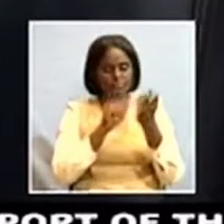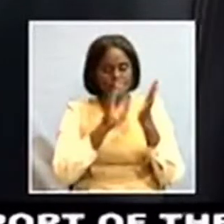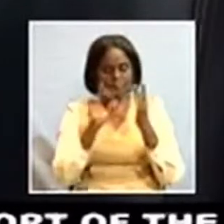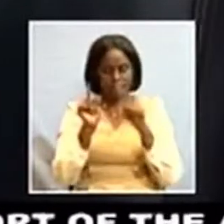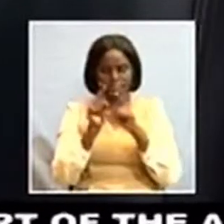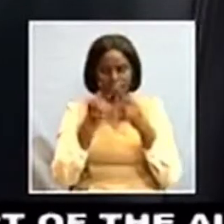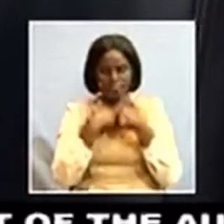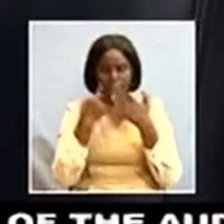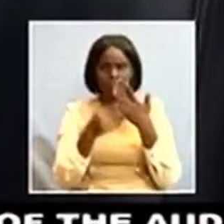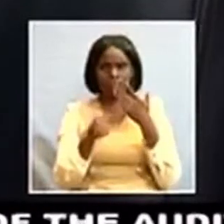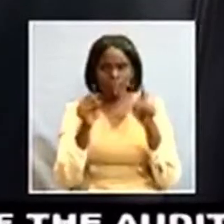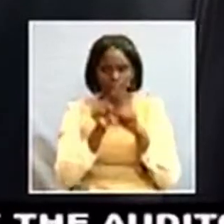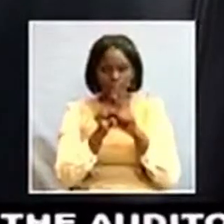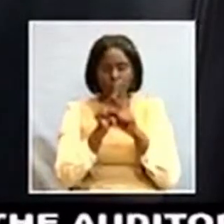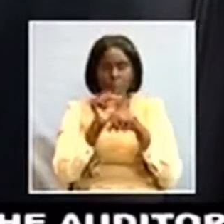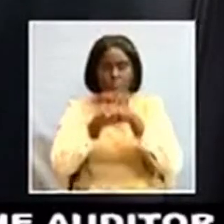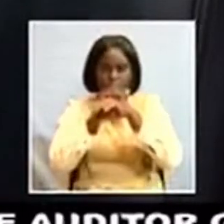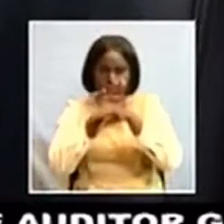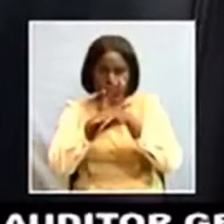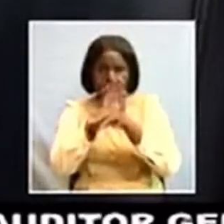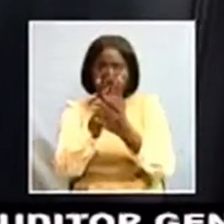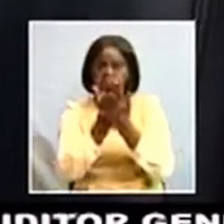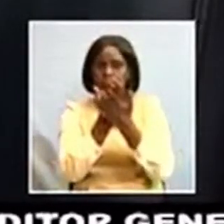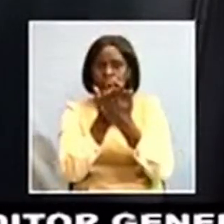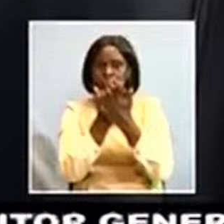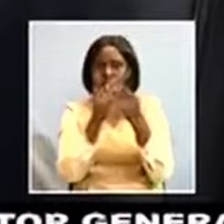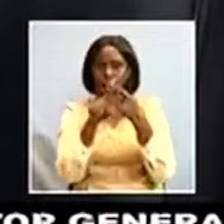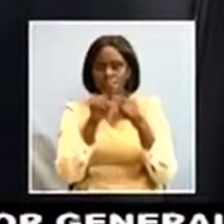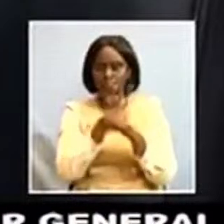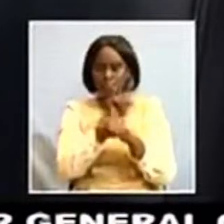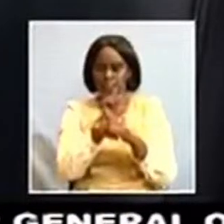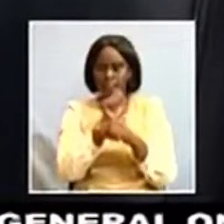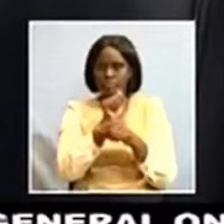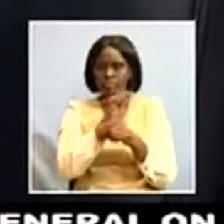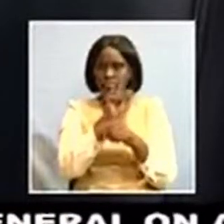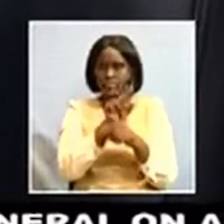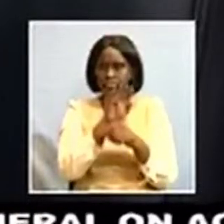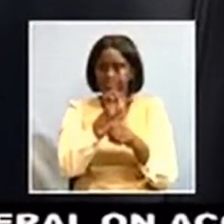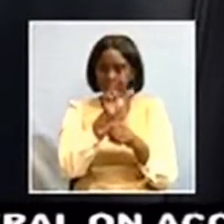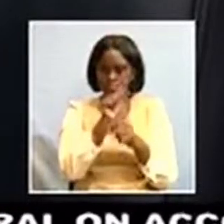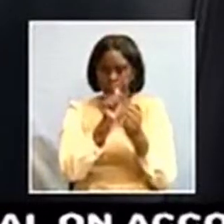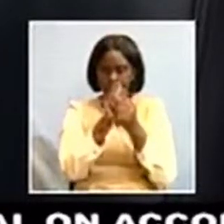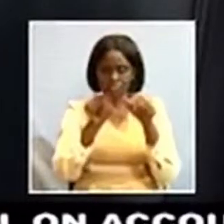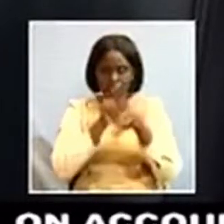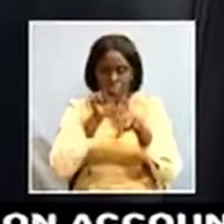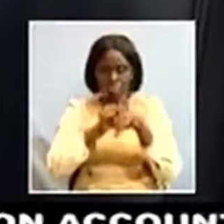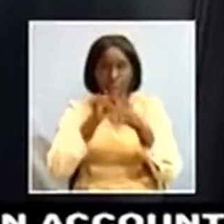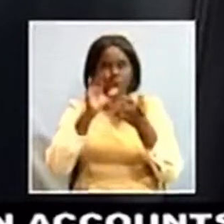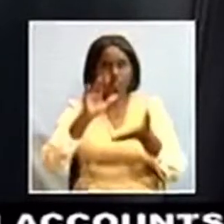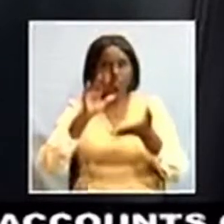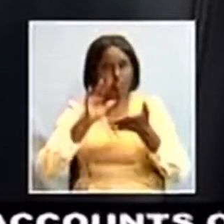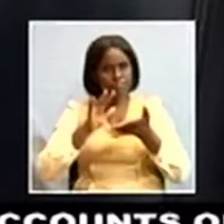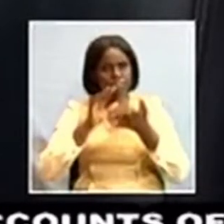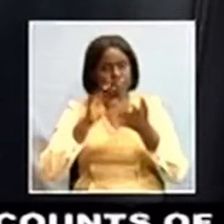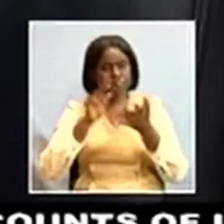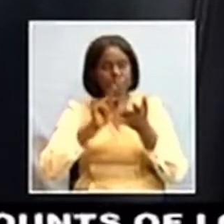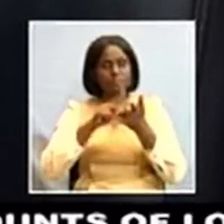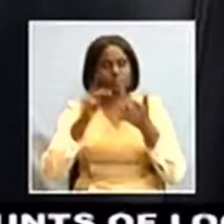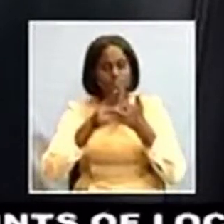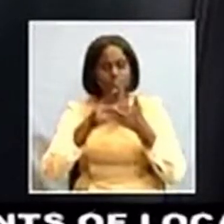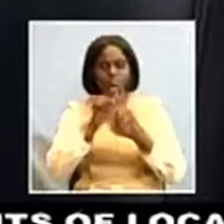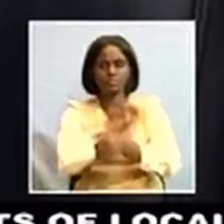has since sent proposals to Zambia Revenue Authority and National Pension Scheme